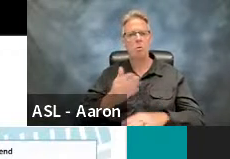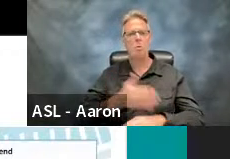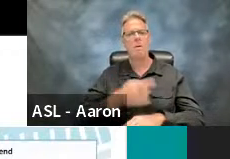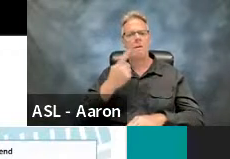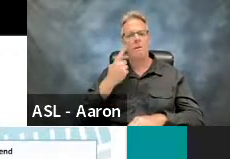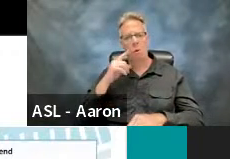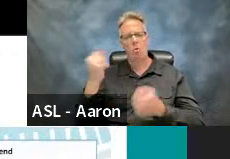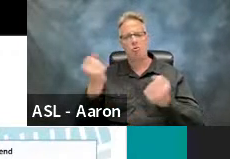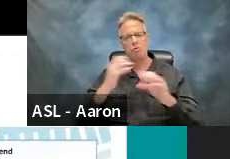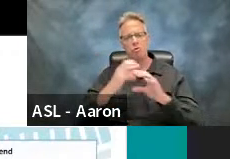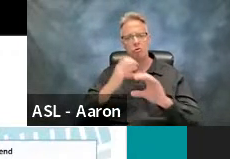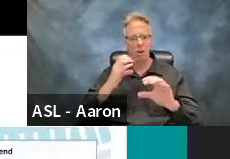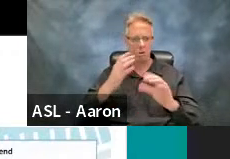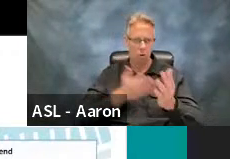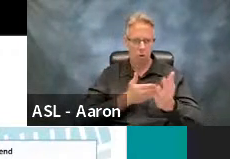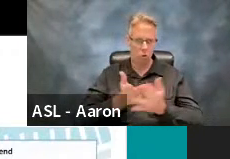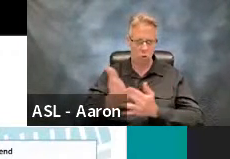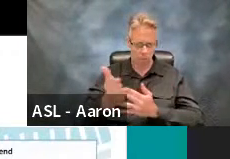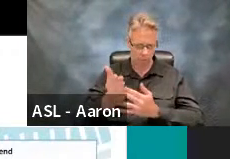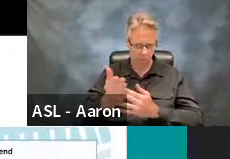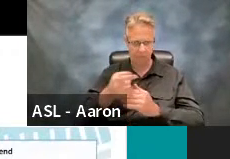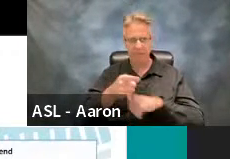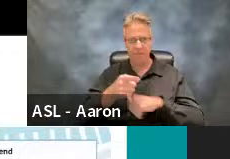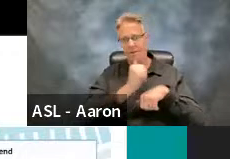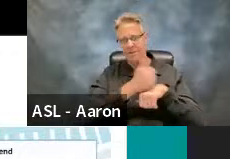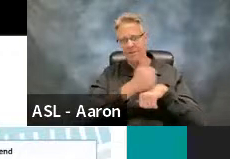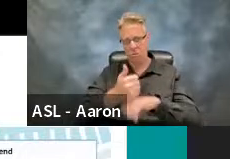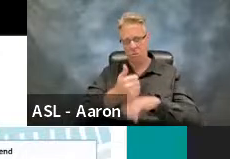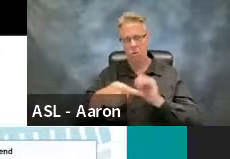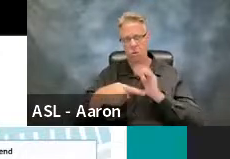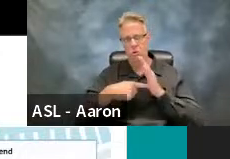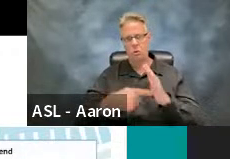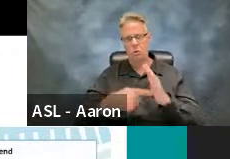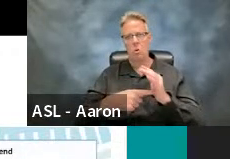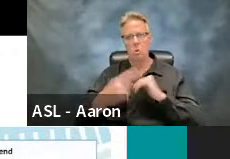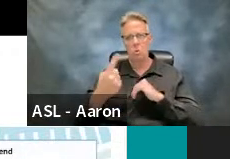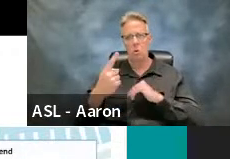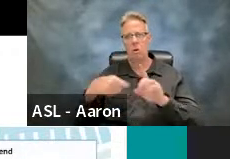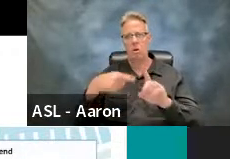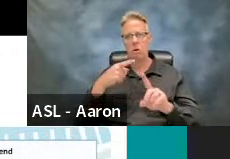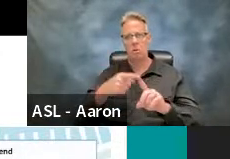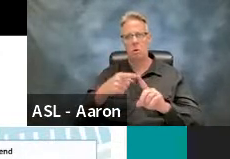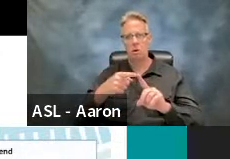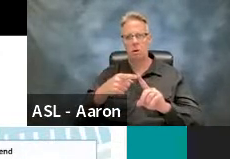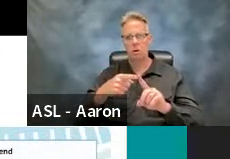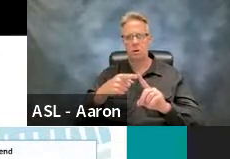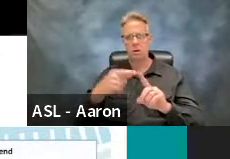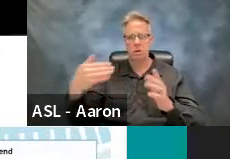through the corridor. This configuration is showing the single point interchange.